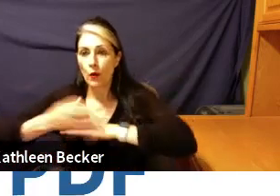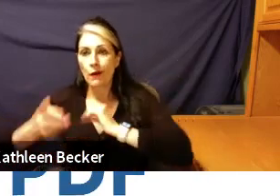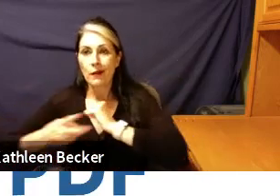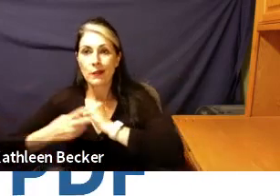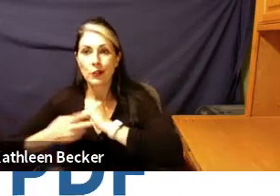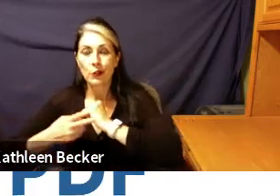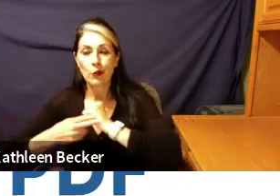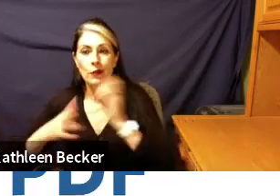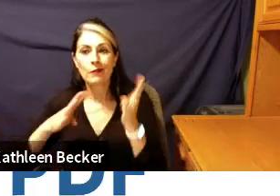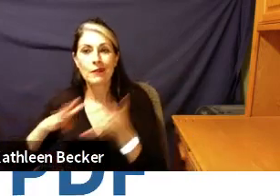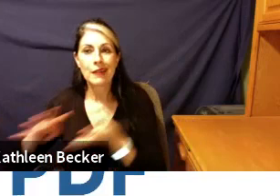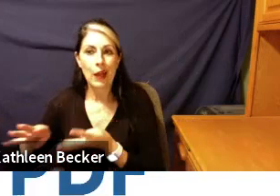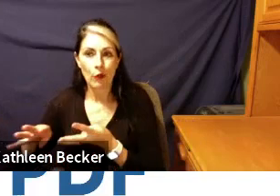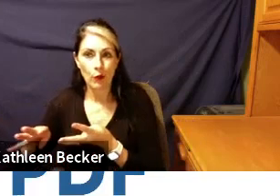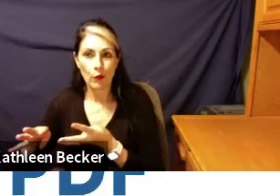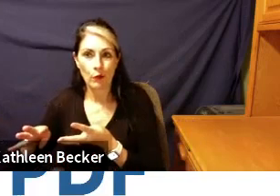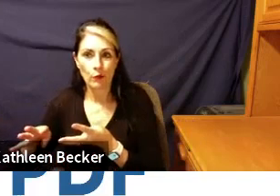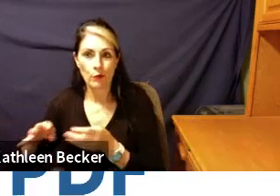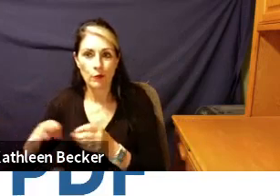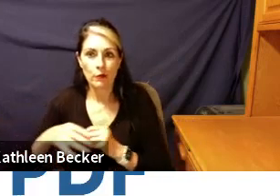in Downloads.